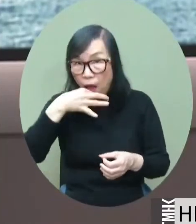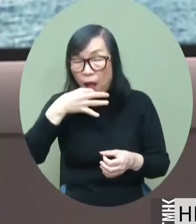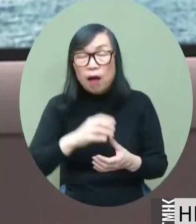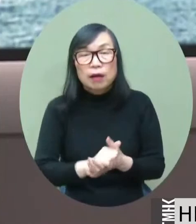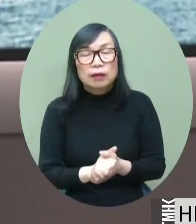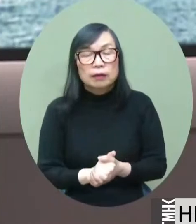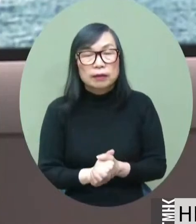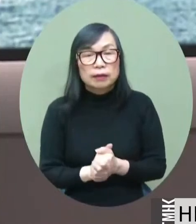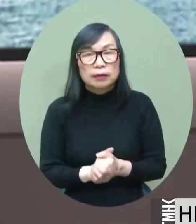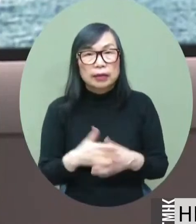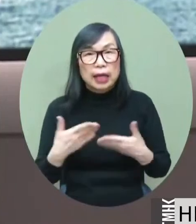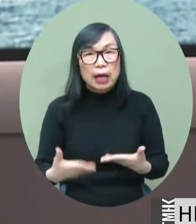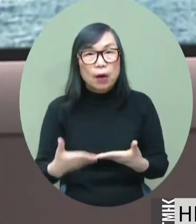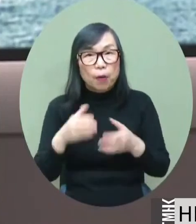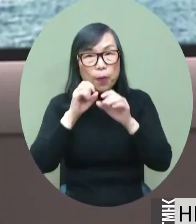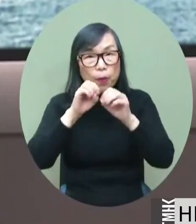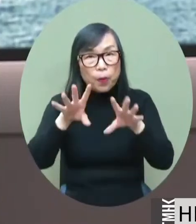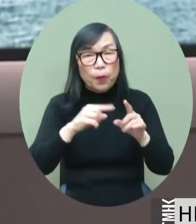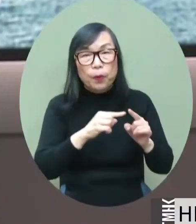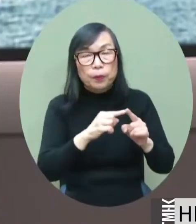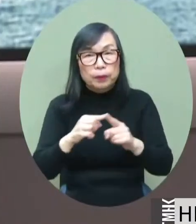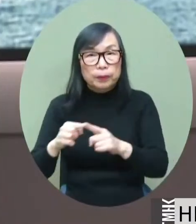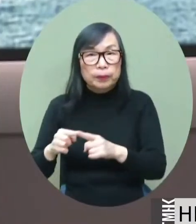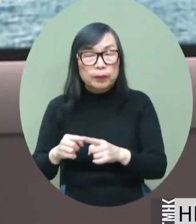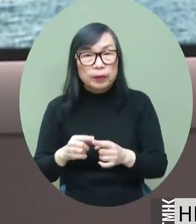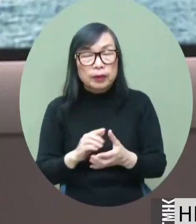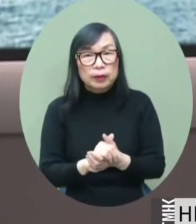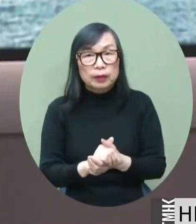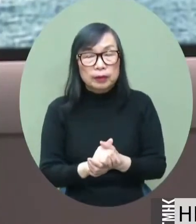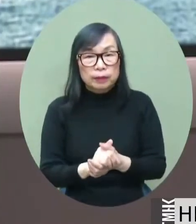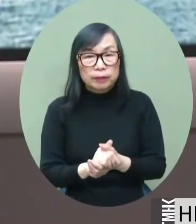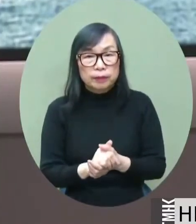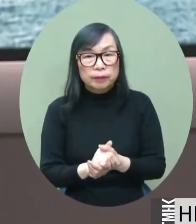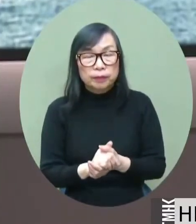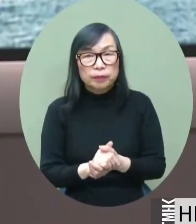obtain the oral drugs as soon as possible.